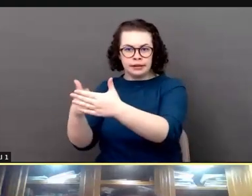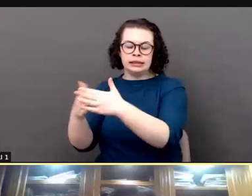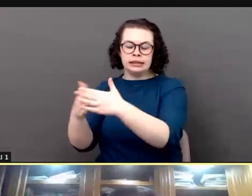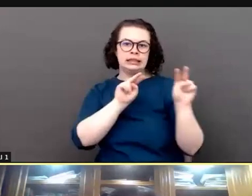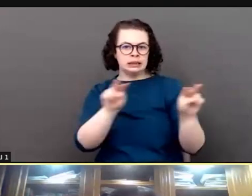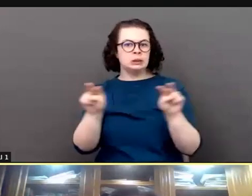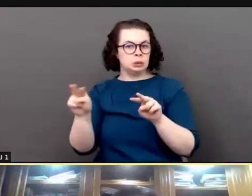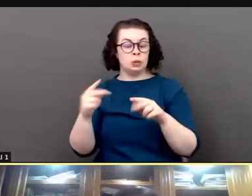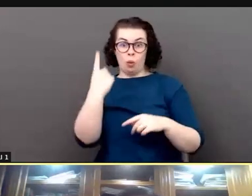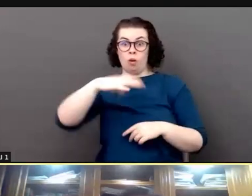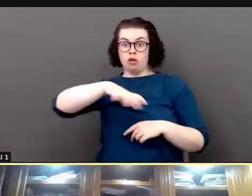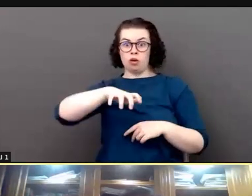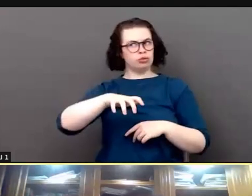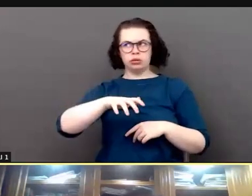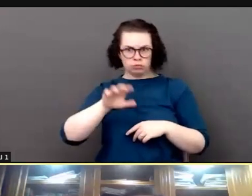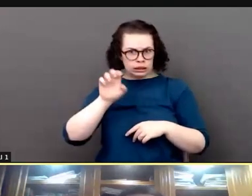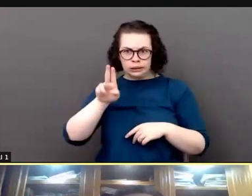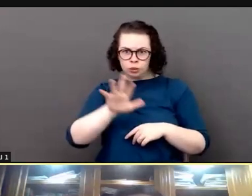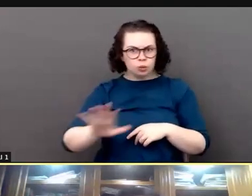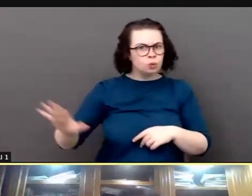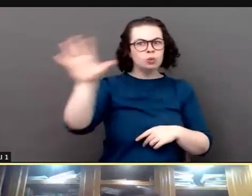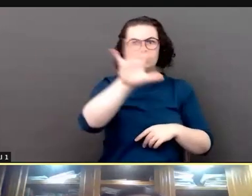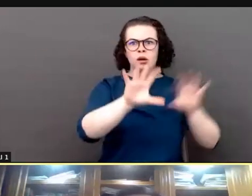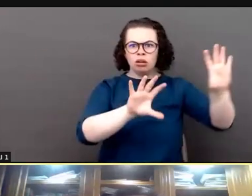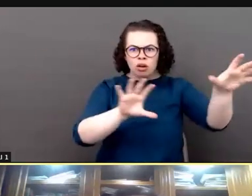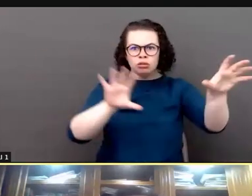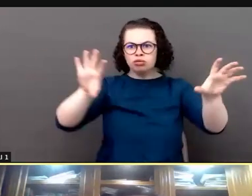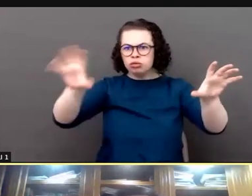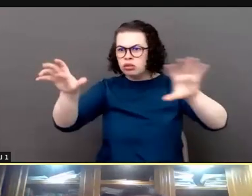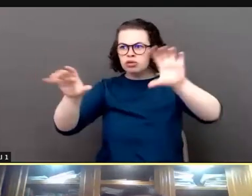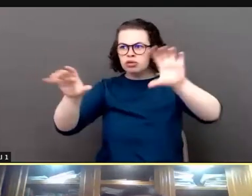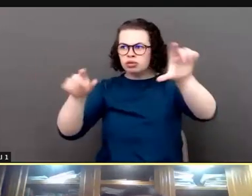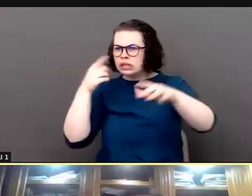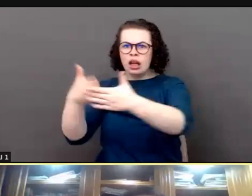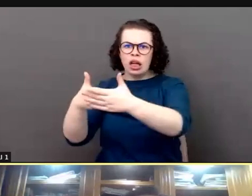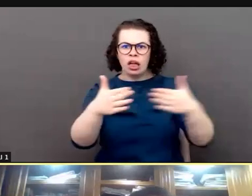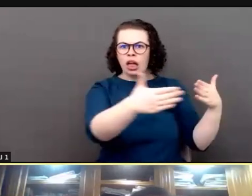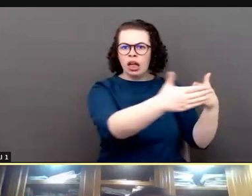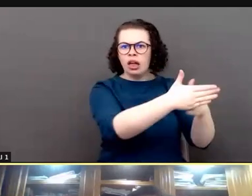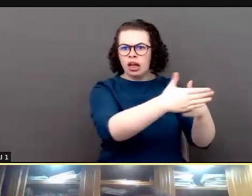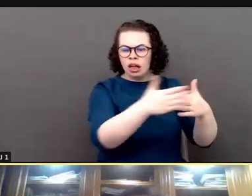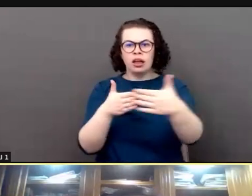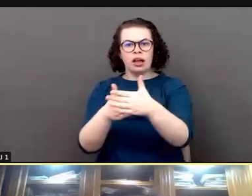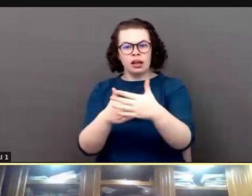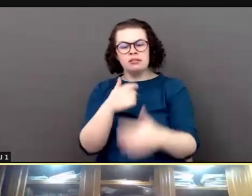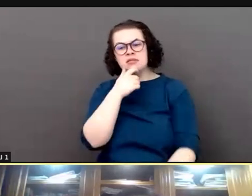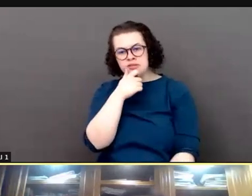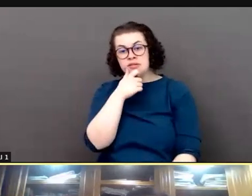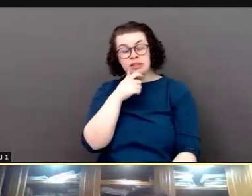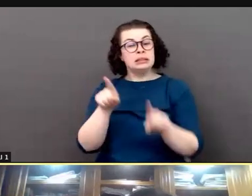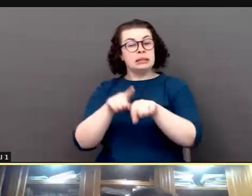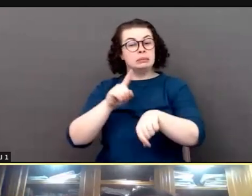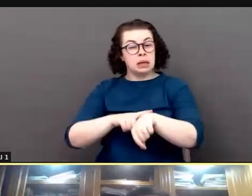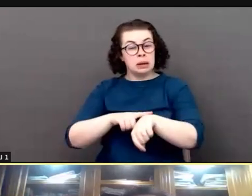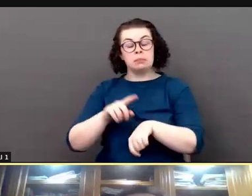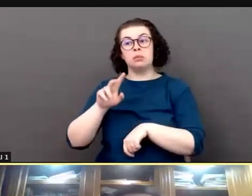different member states, as a continuation of, on one hand, of an expert group that was launched in 2003